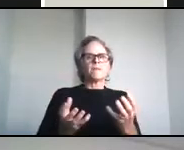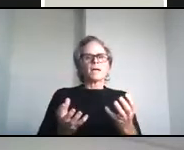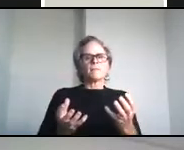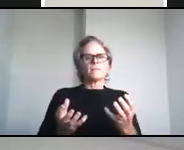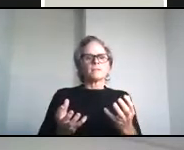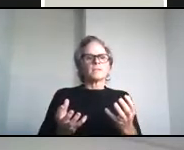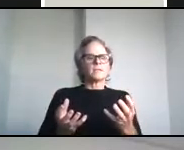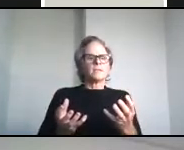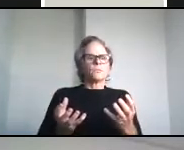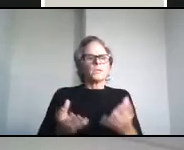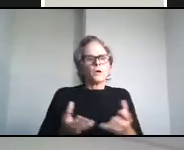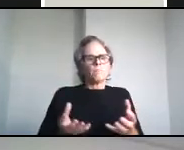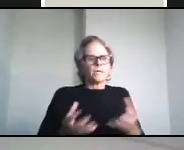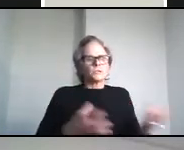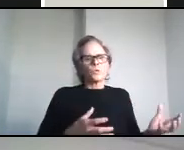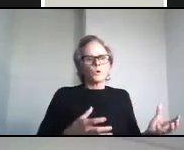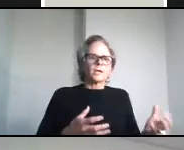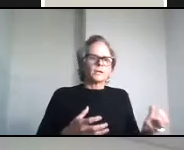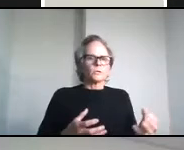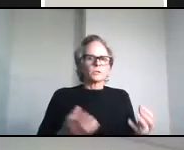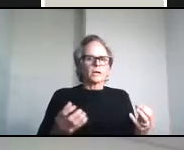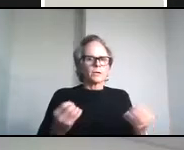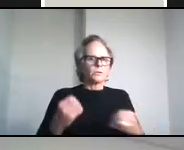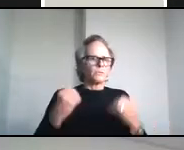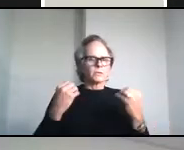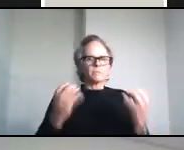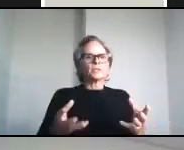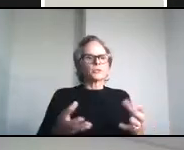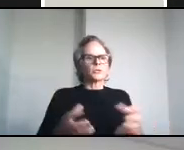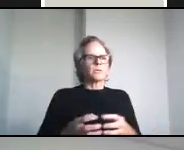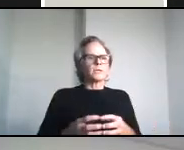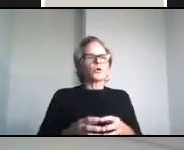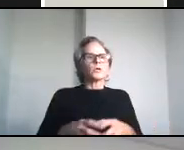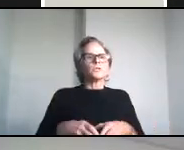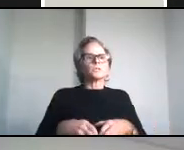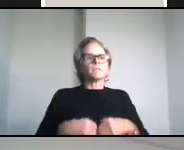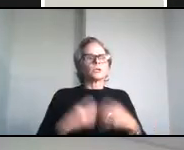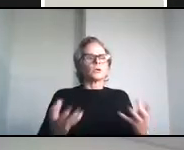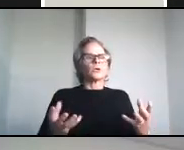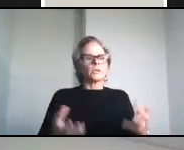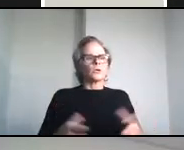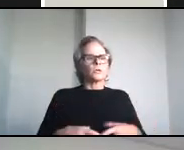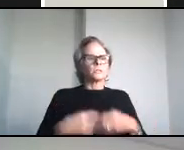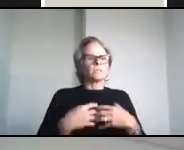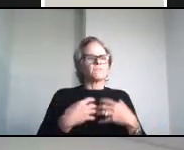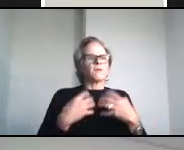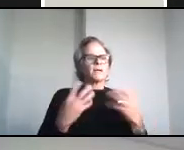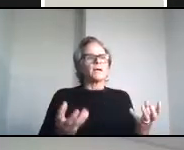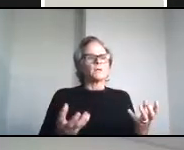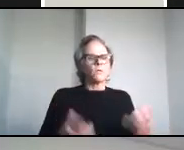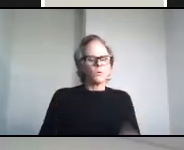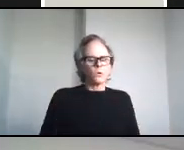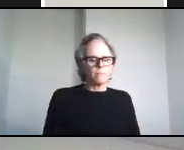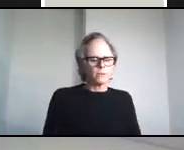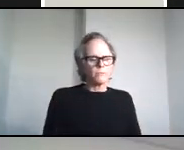an environment that we hope brings joy to a child, brings pleasure, encourages them to learn, encourages them to find